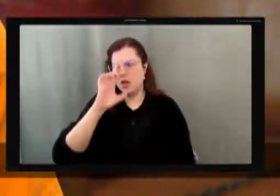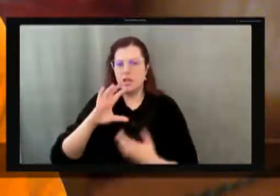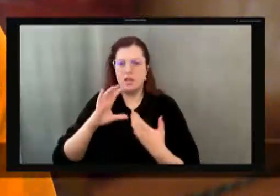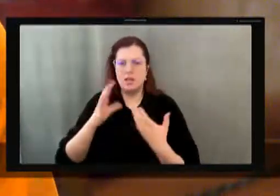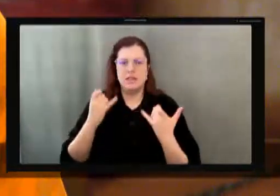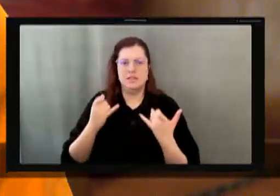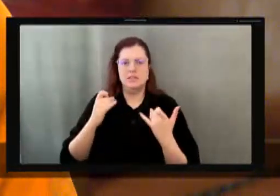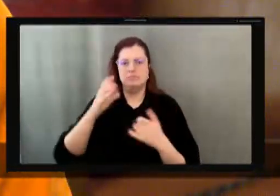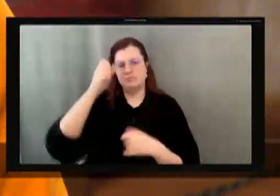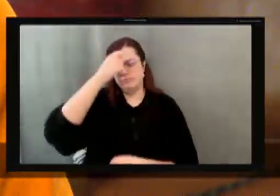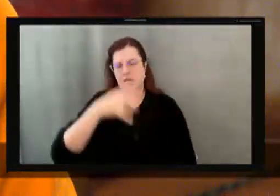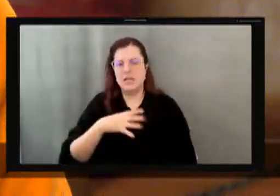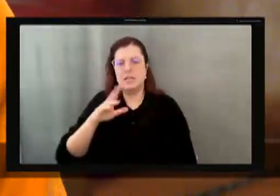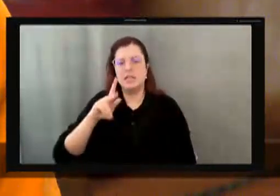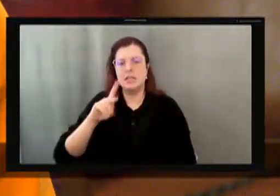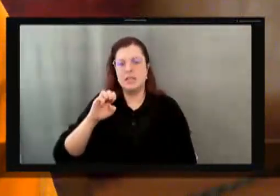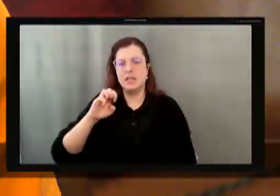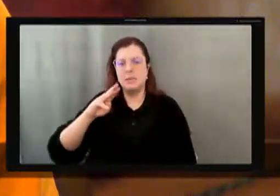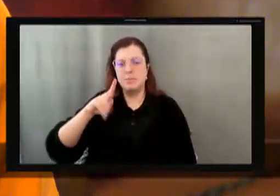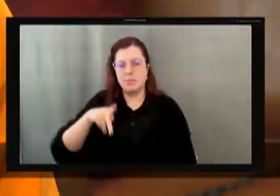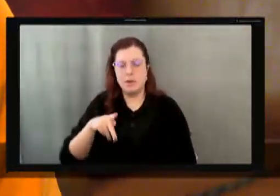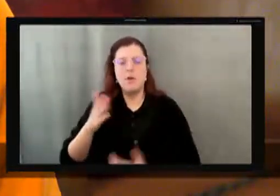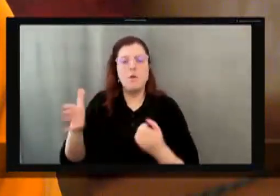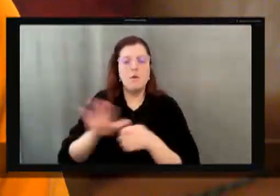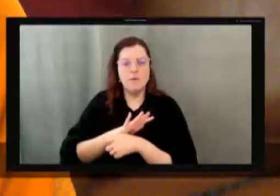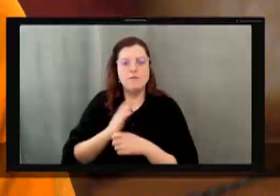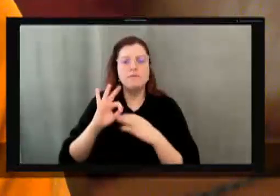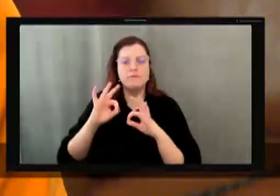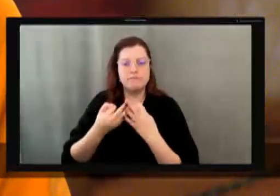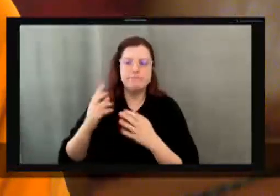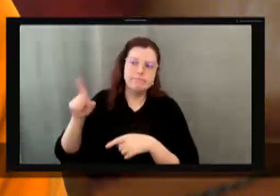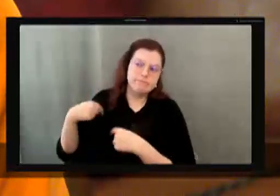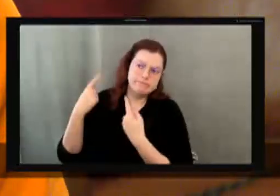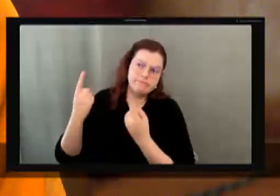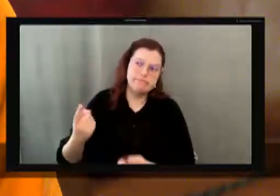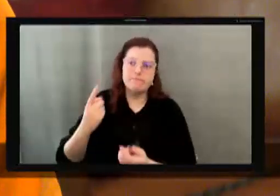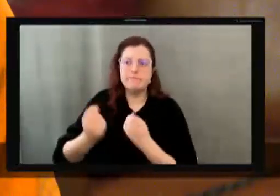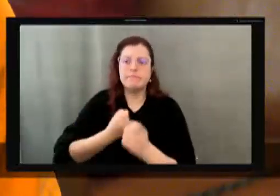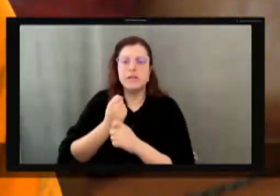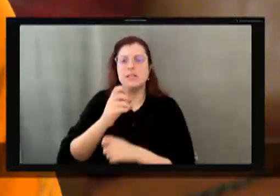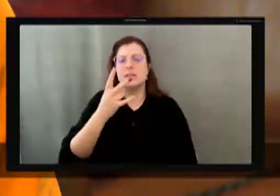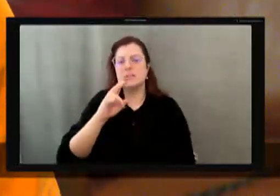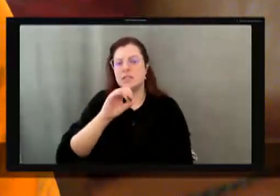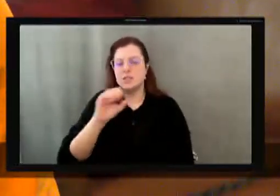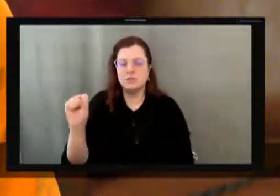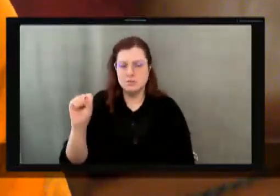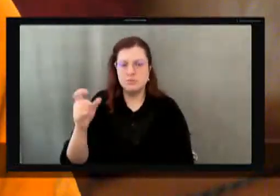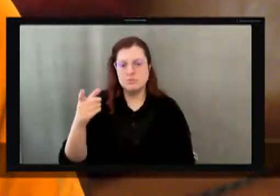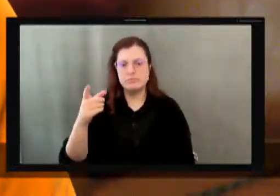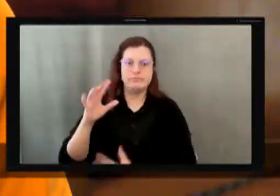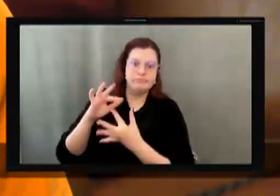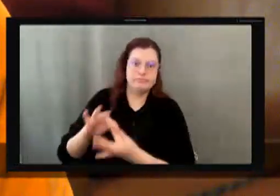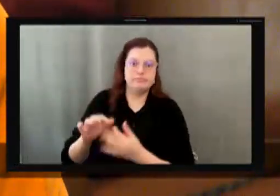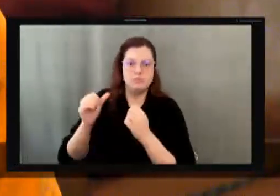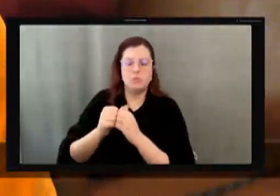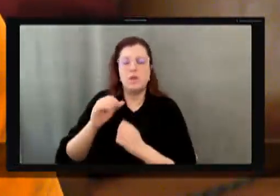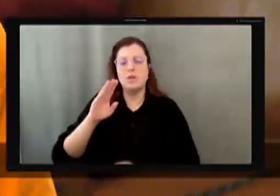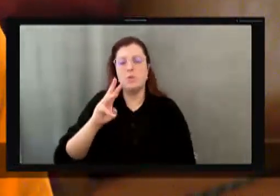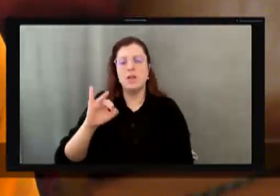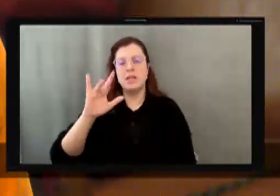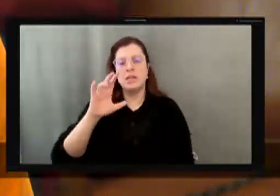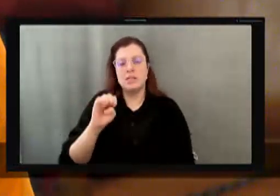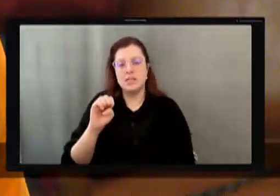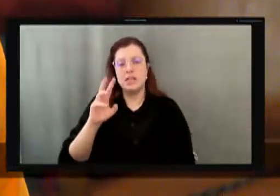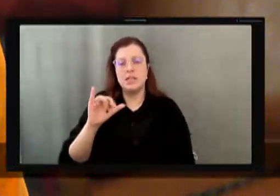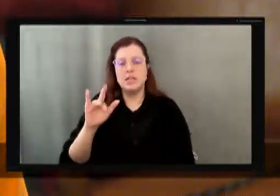Kemp, his whole family from 1700s with Willie Lynch epics, and where he is today to